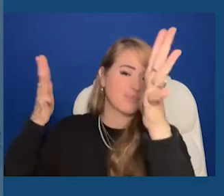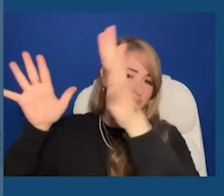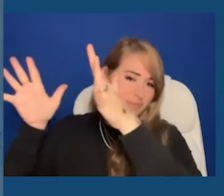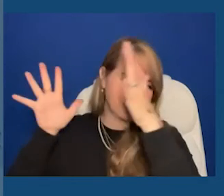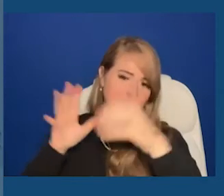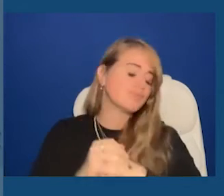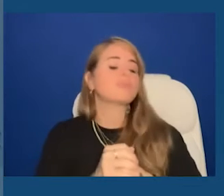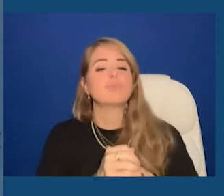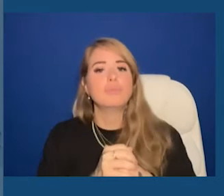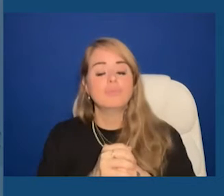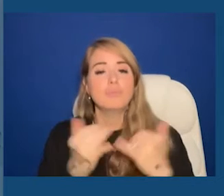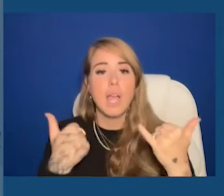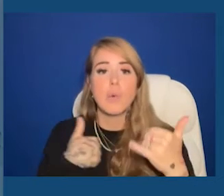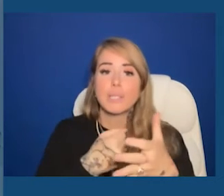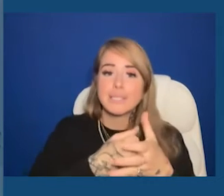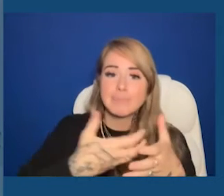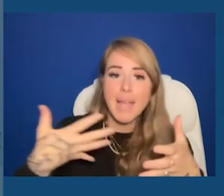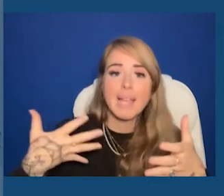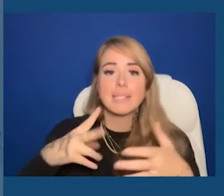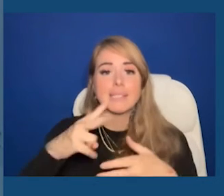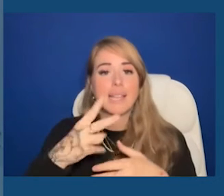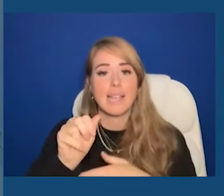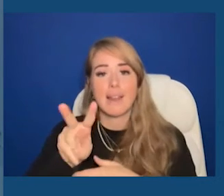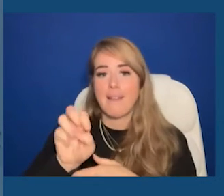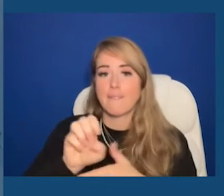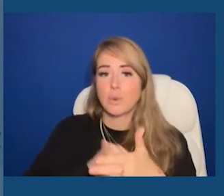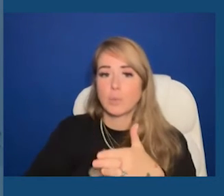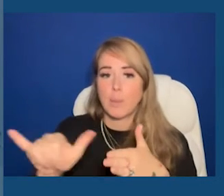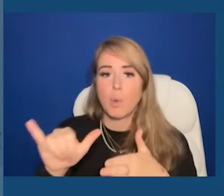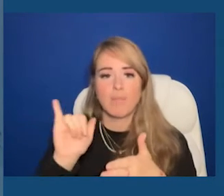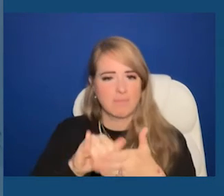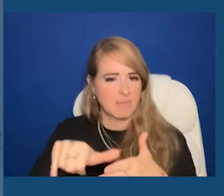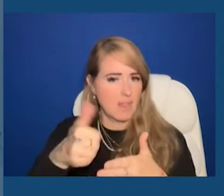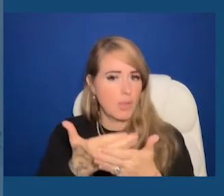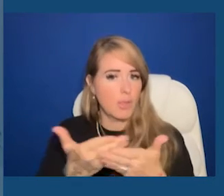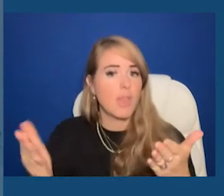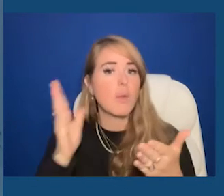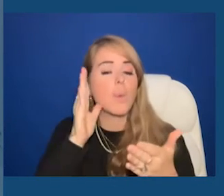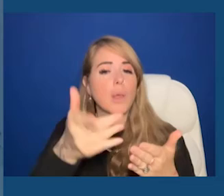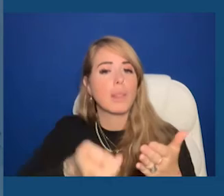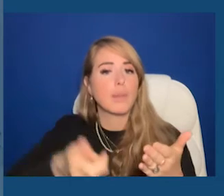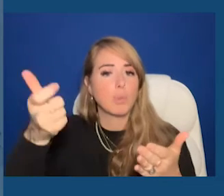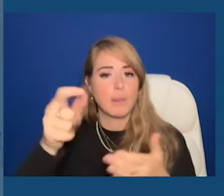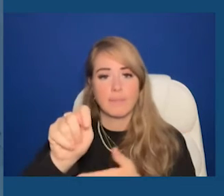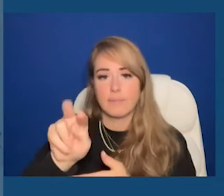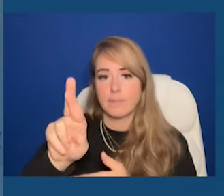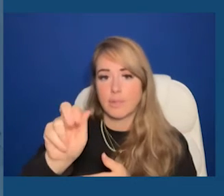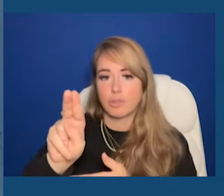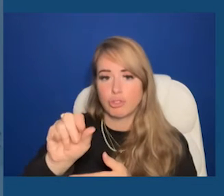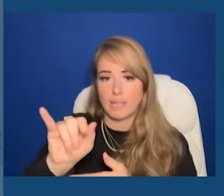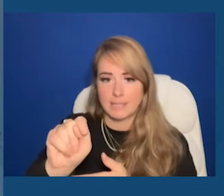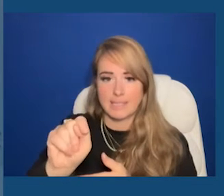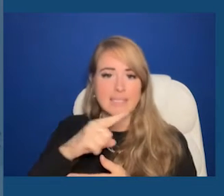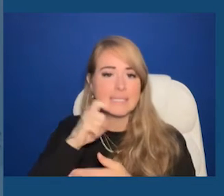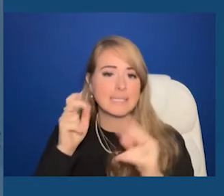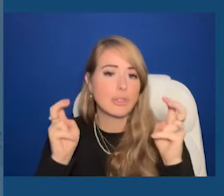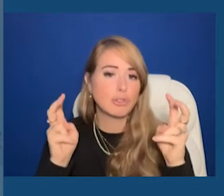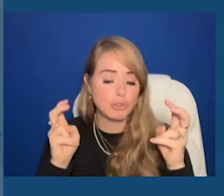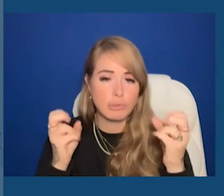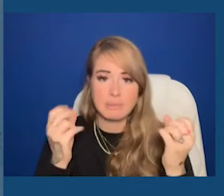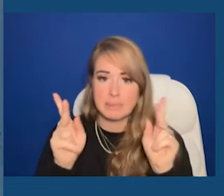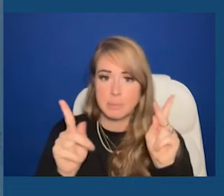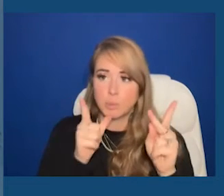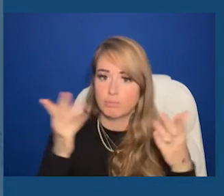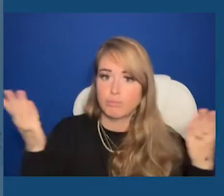Further expanding the 2nd Avenue subway, something that's going to get rid of transit deserts that affect so many people, bringing more